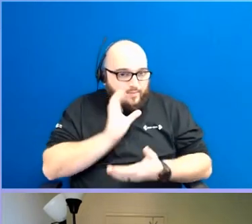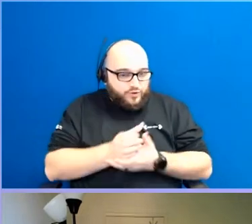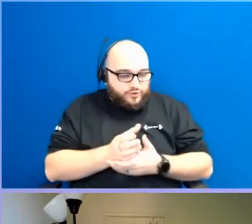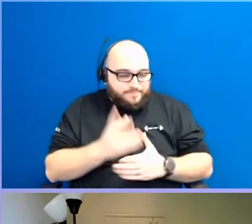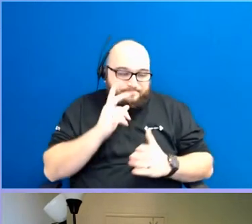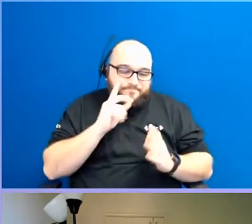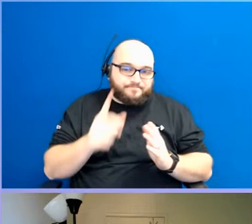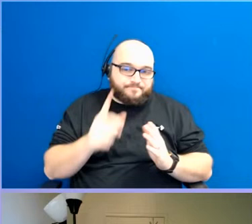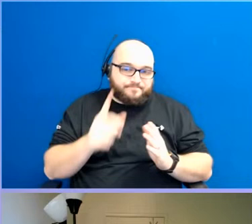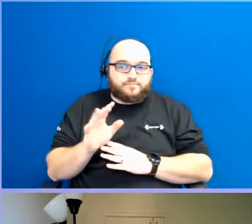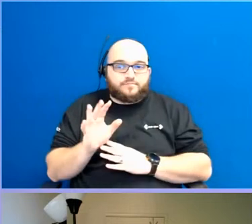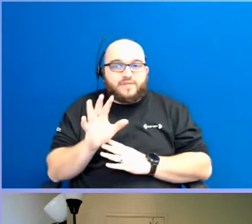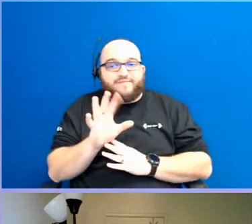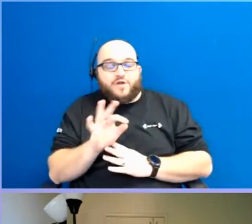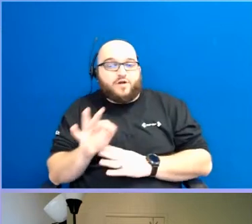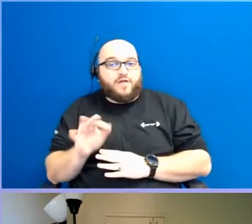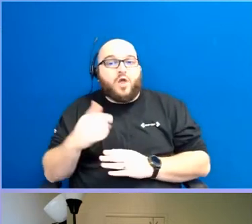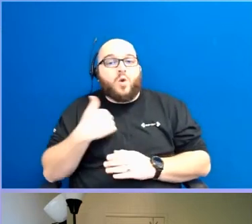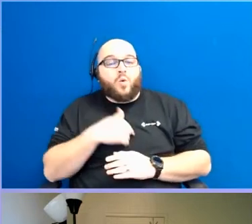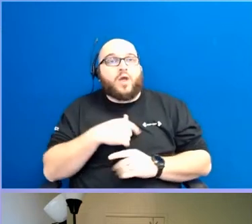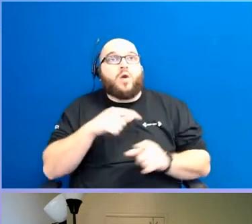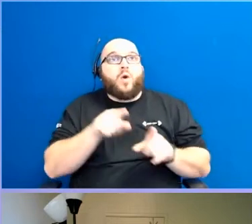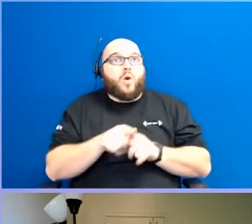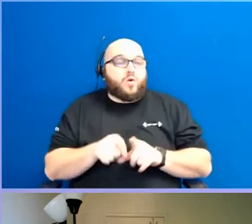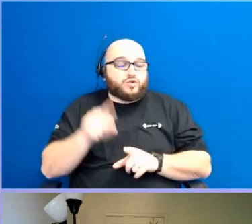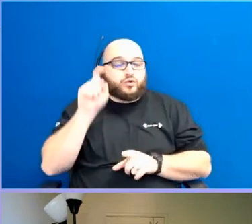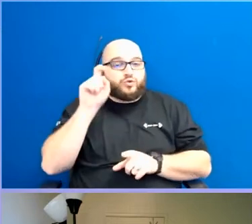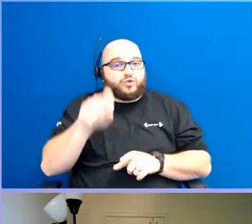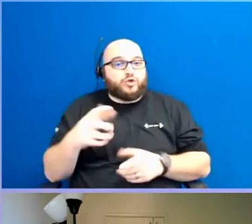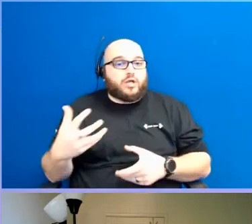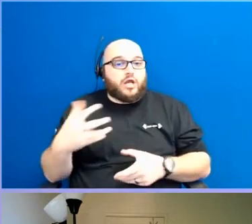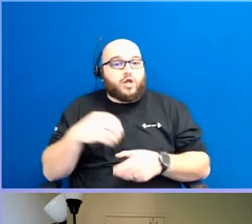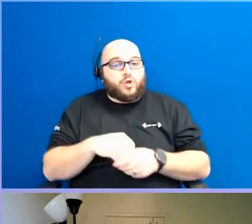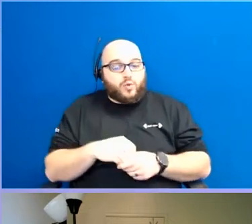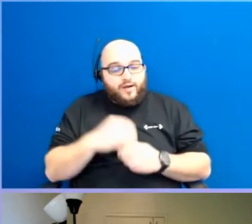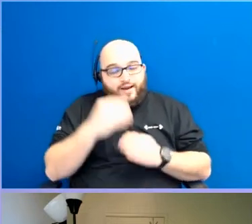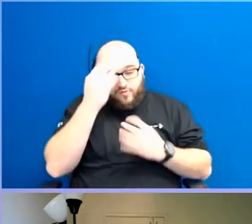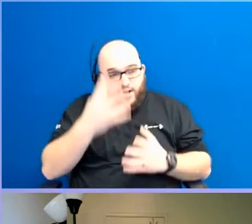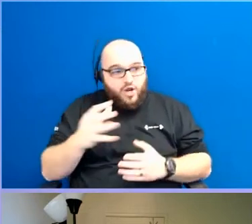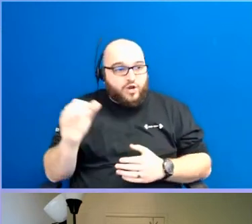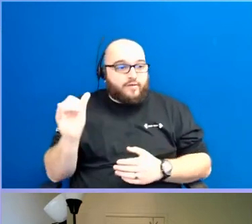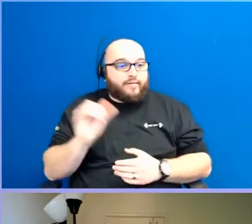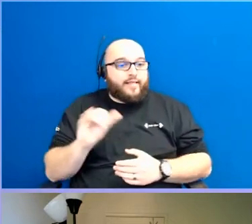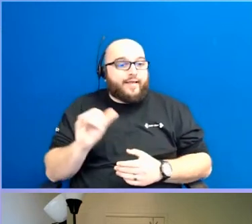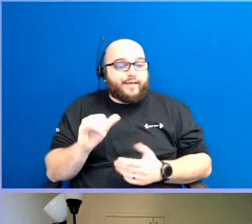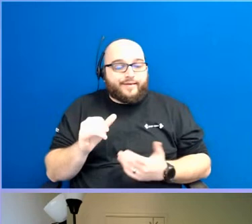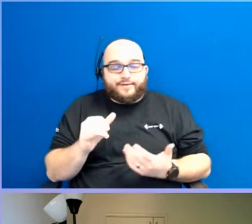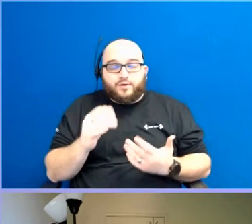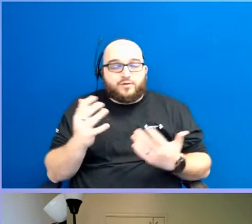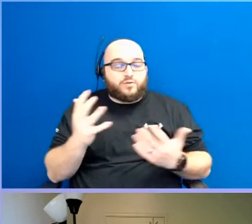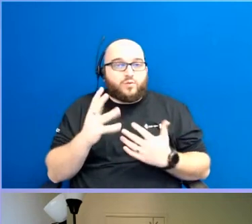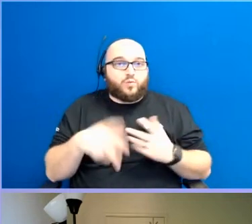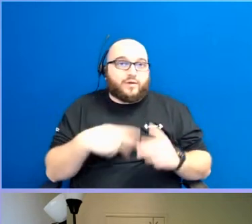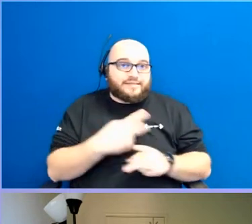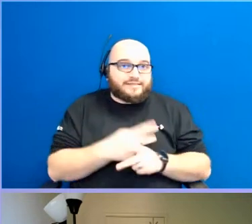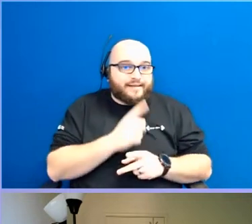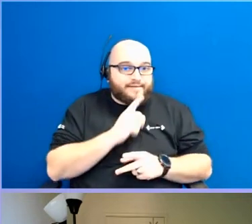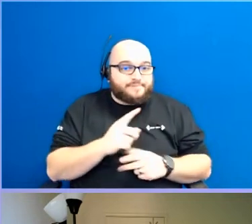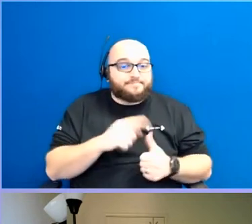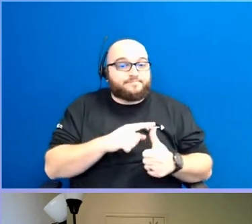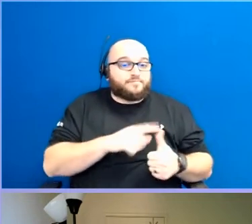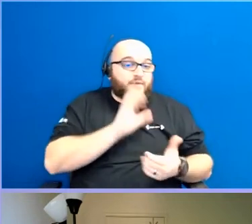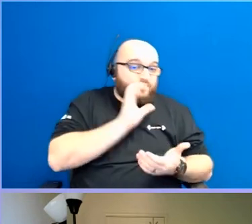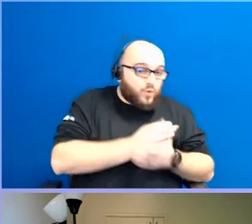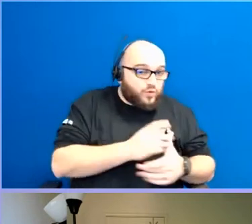for Firefly especially, we also should include details around image style. Is it a photo? Is it an